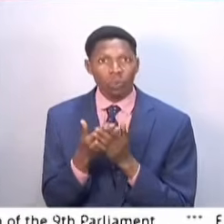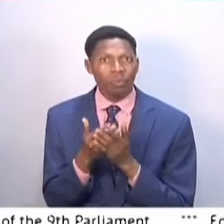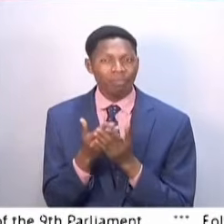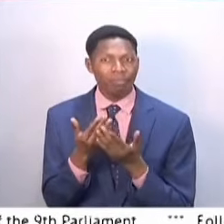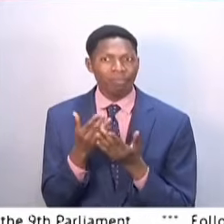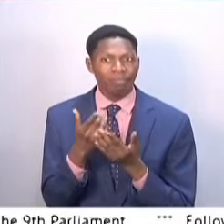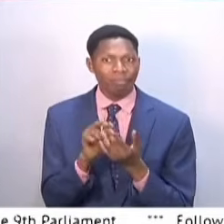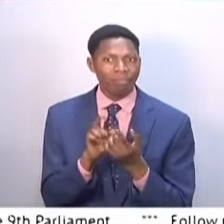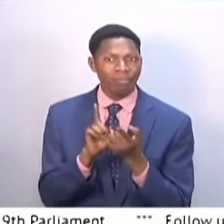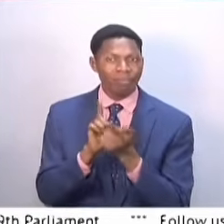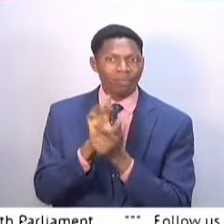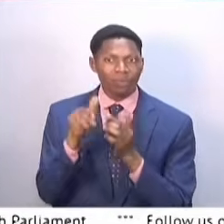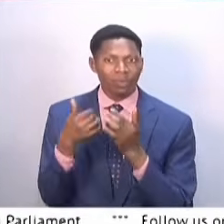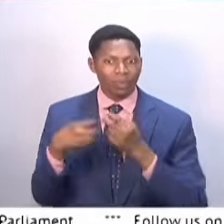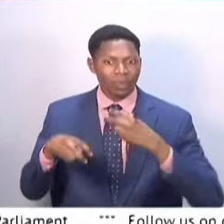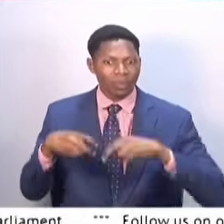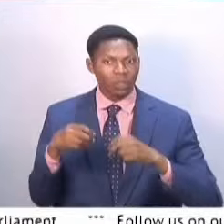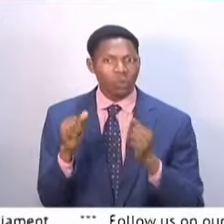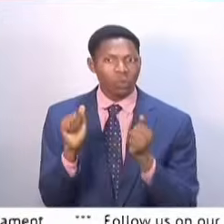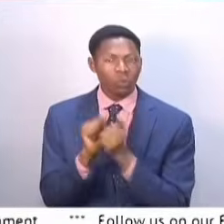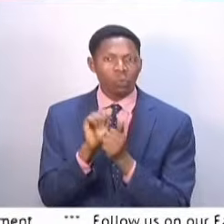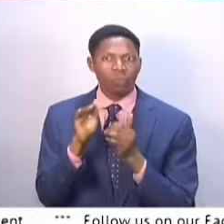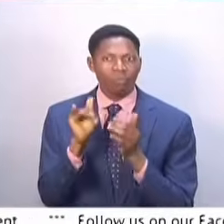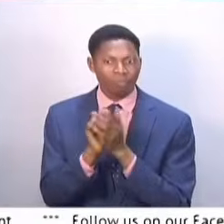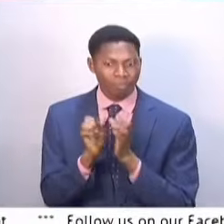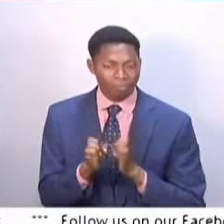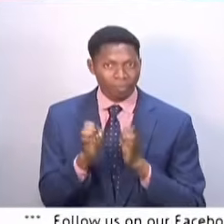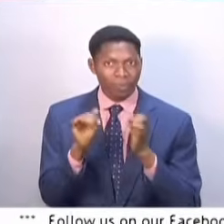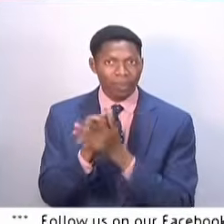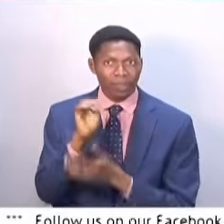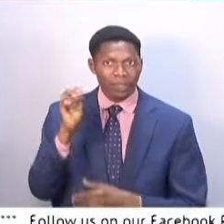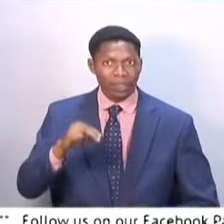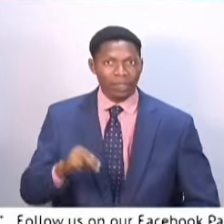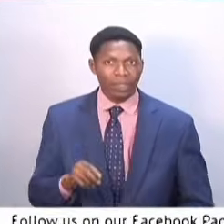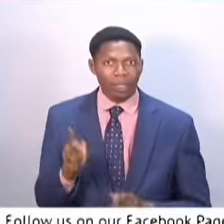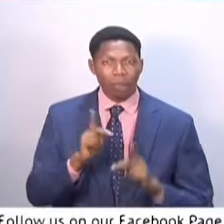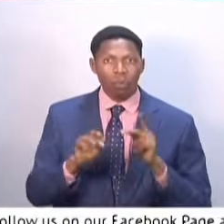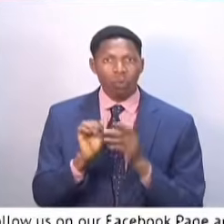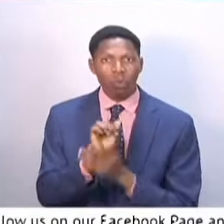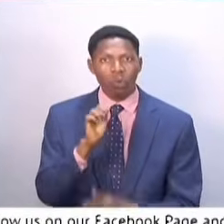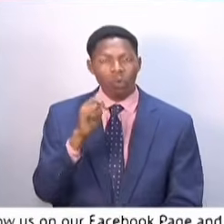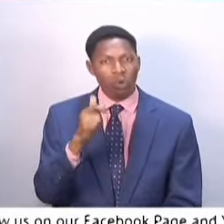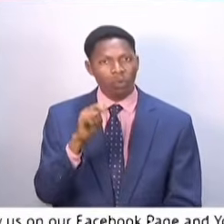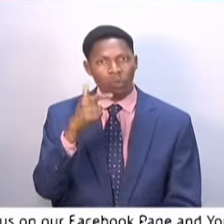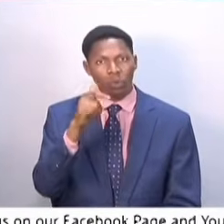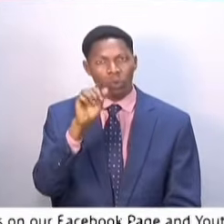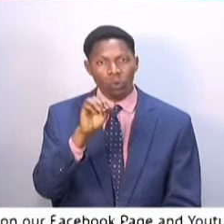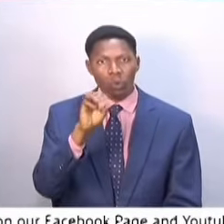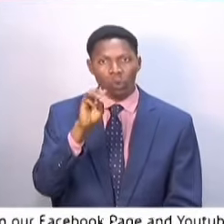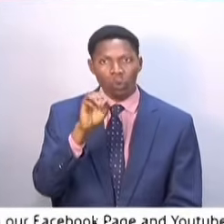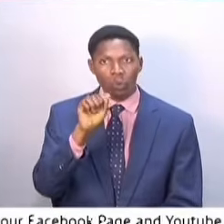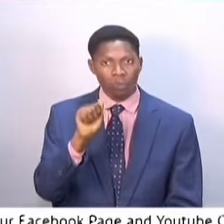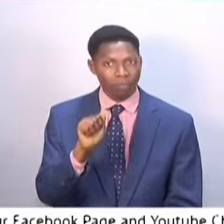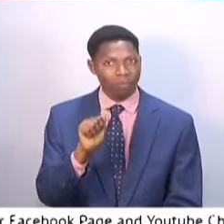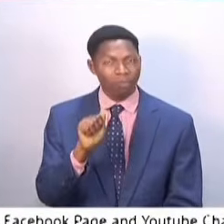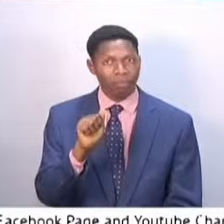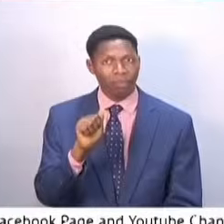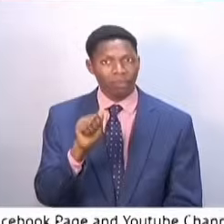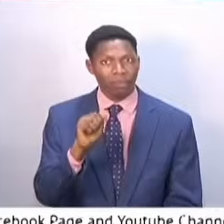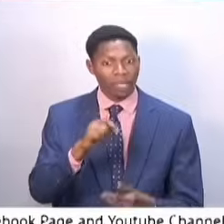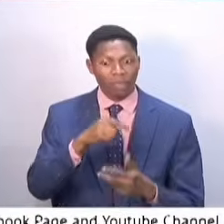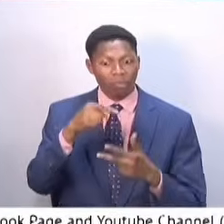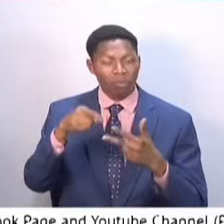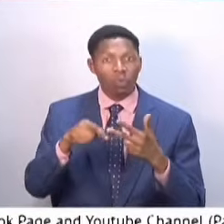approach this issue with the urgency it deserves. The people of Garu, Gomua, Gamashe, and